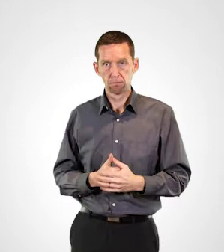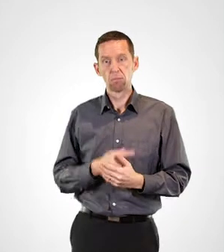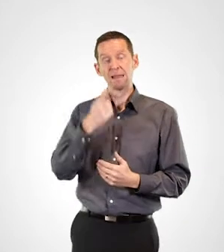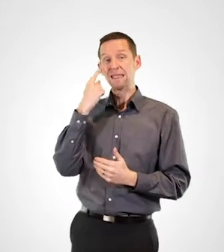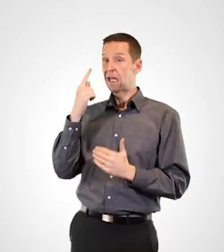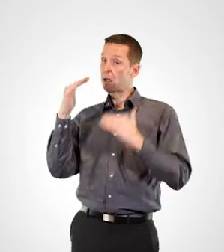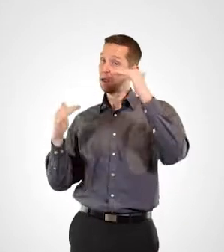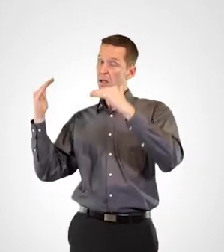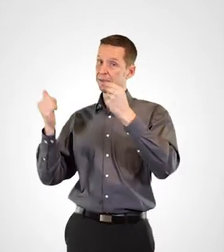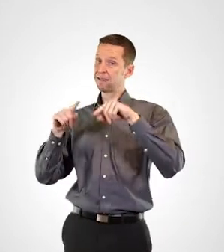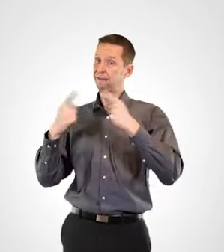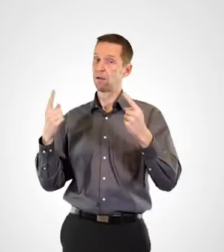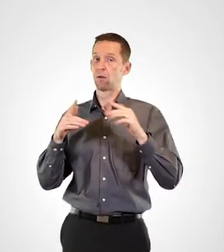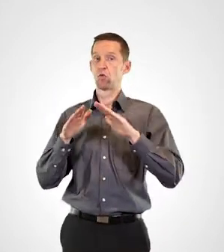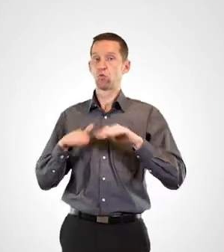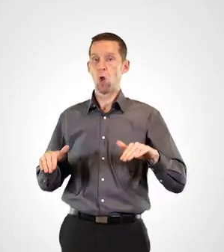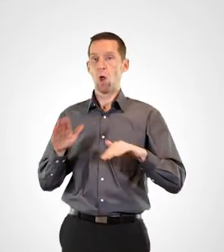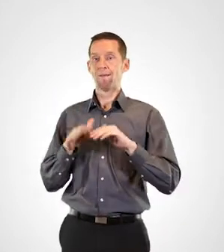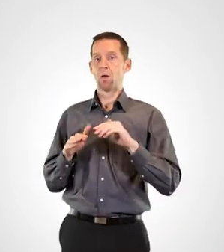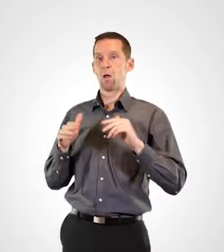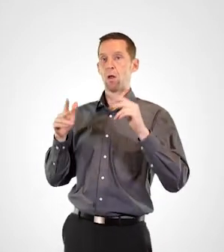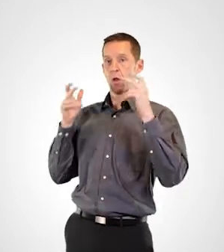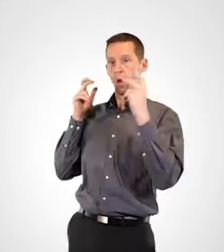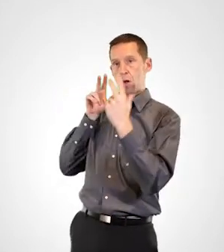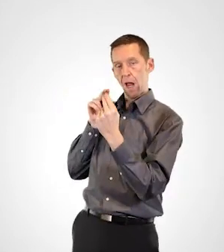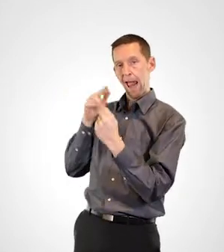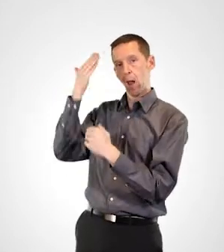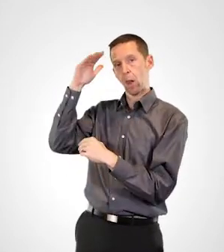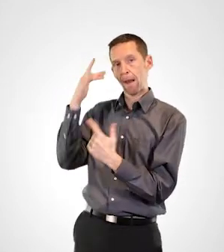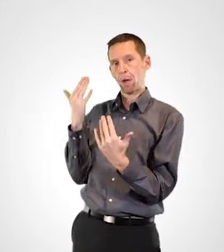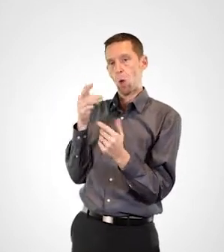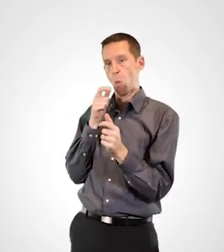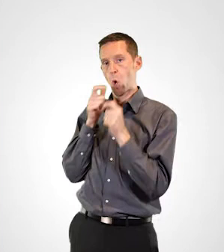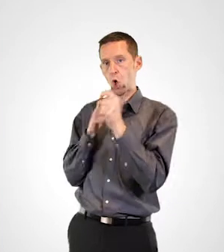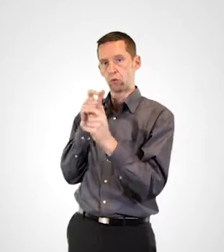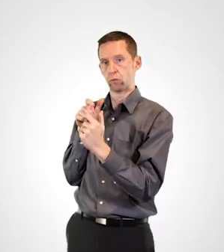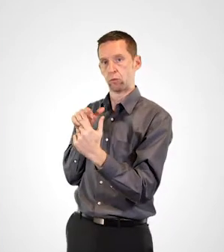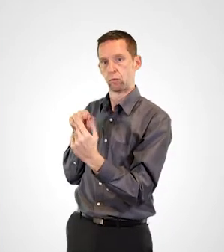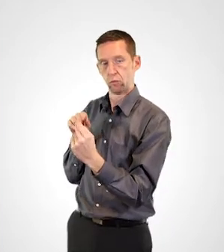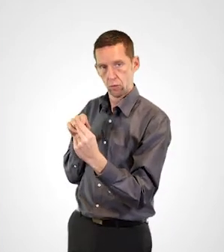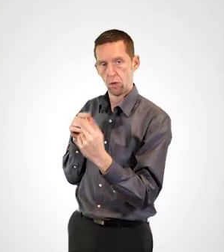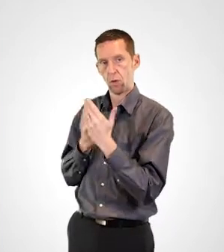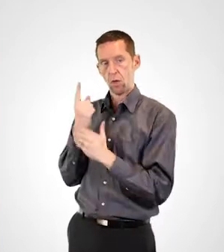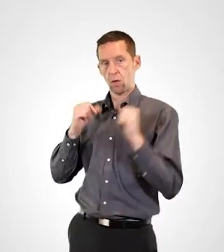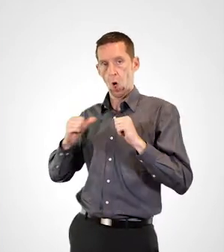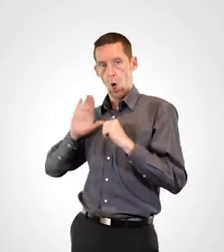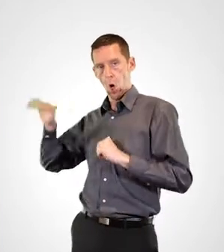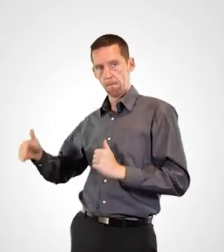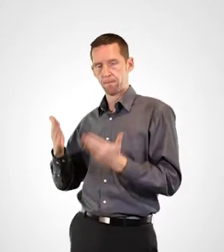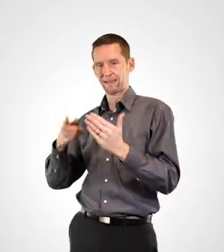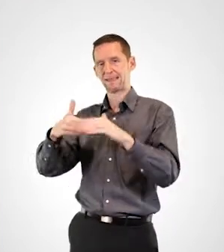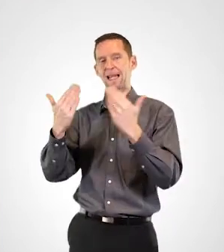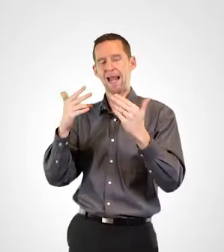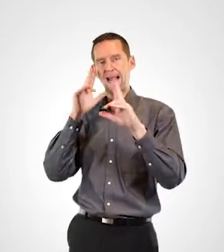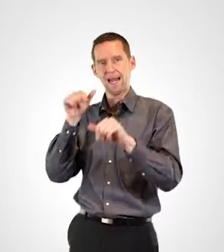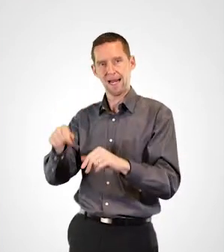fairly important difference for some of these kids in terms of the adult word counts that are happening in the home versus in the